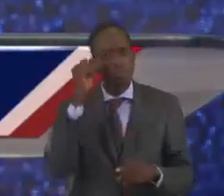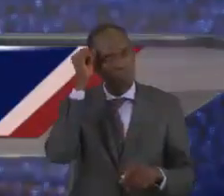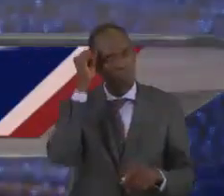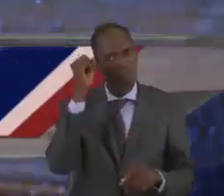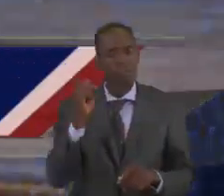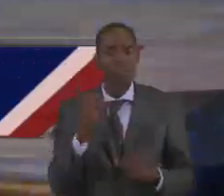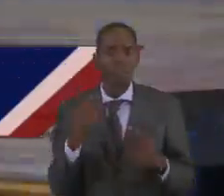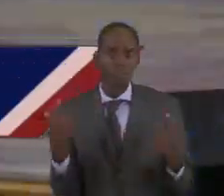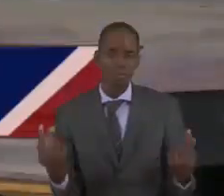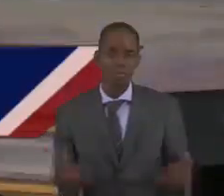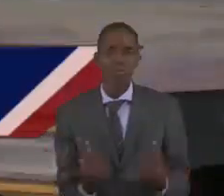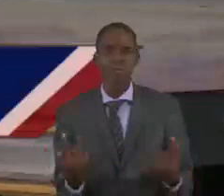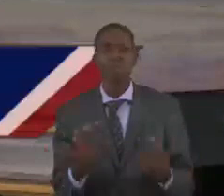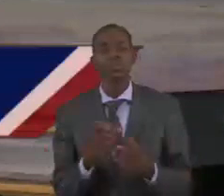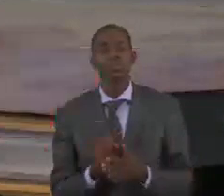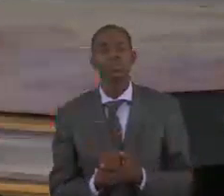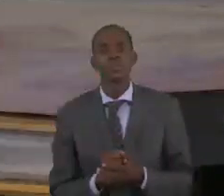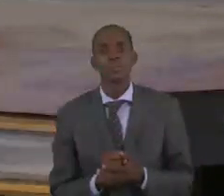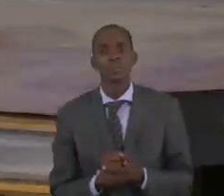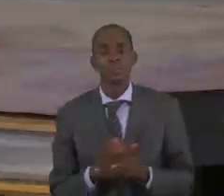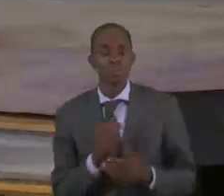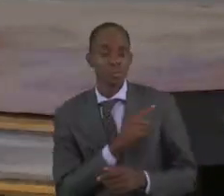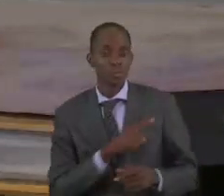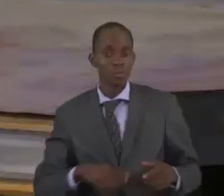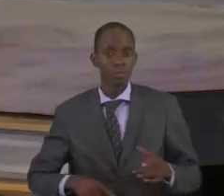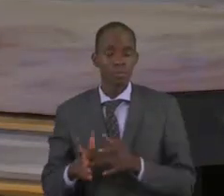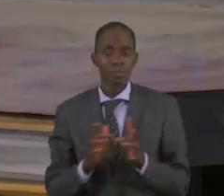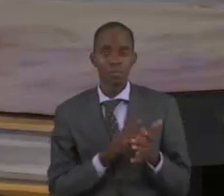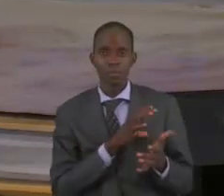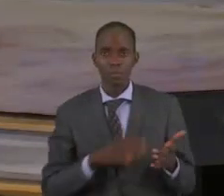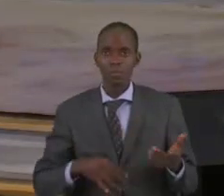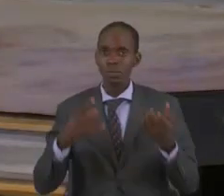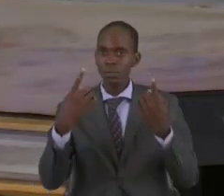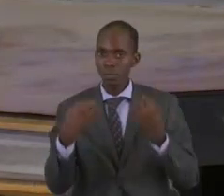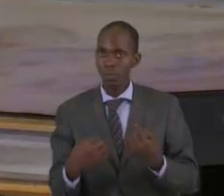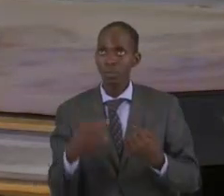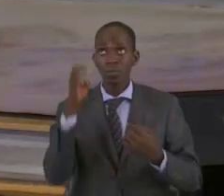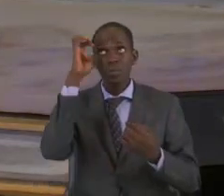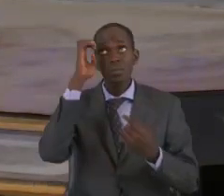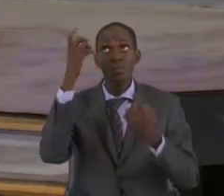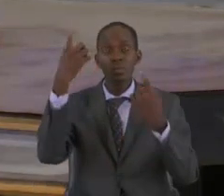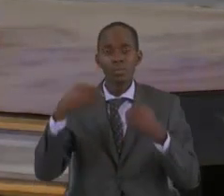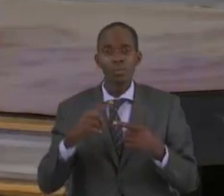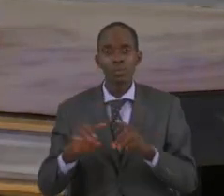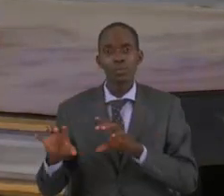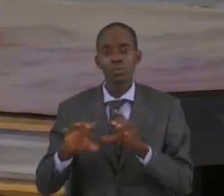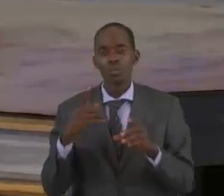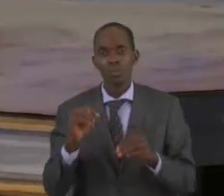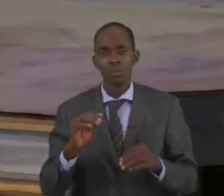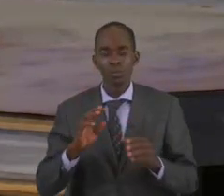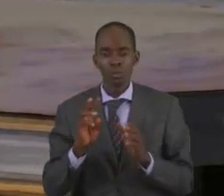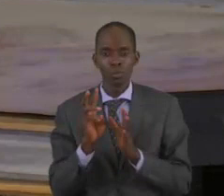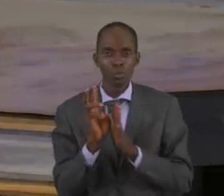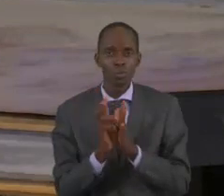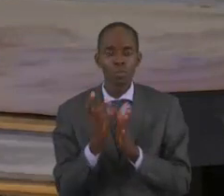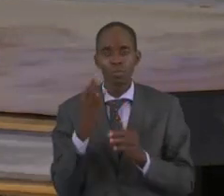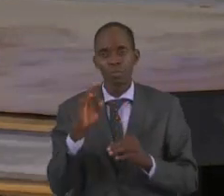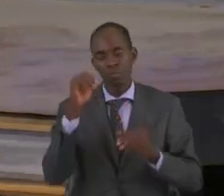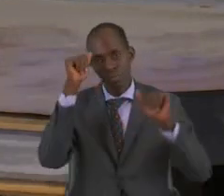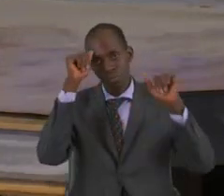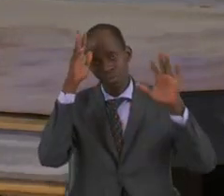his iniquity. The Lord Jesus Christ came. He came to do the will of the Father, and